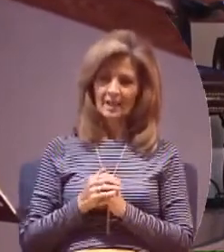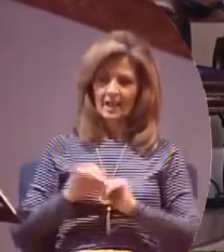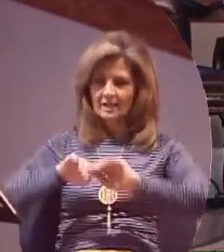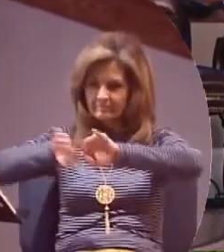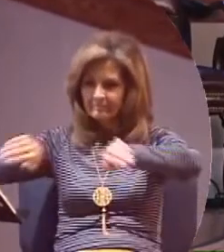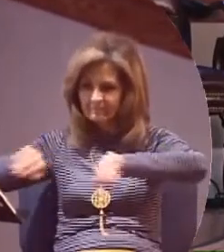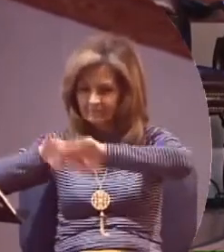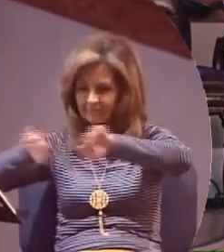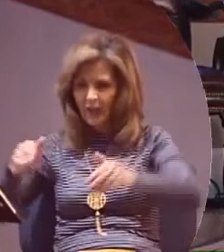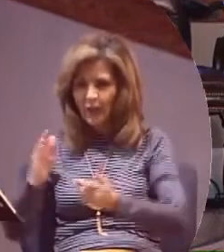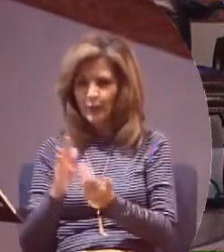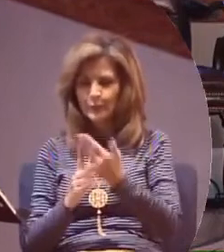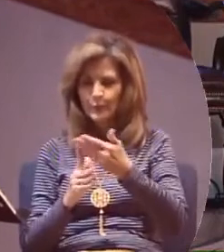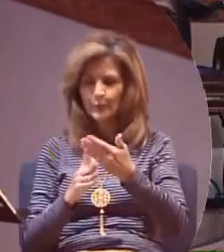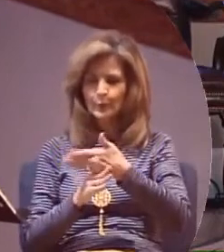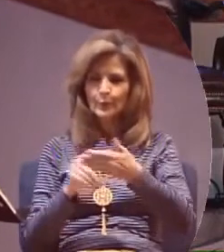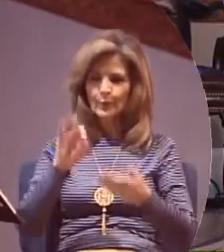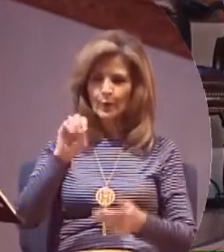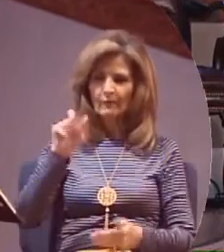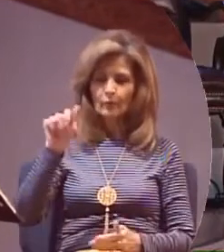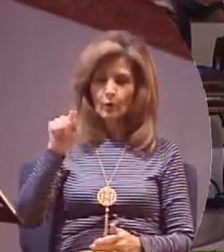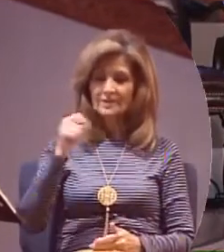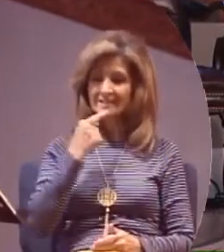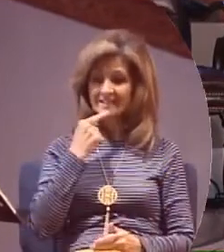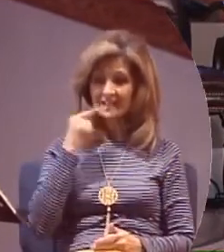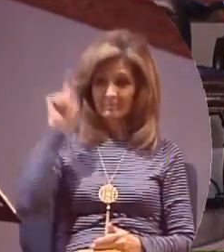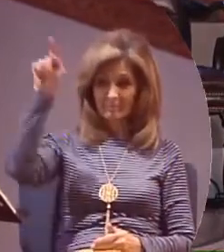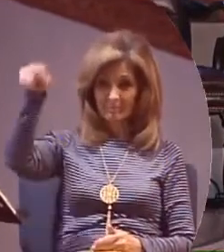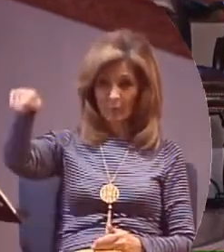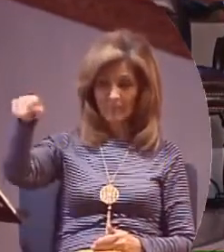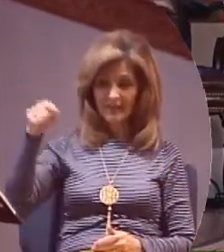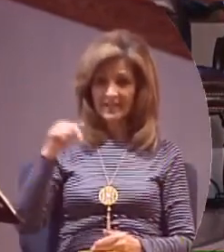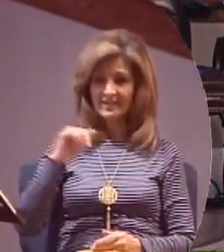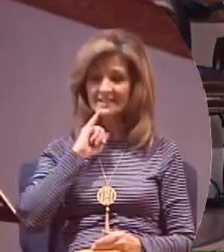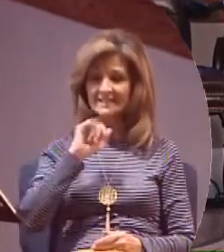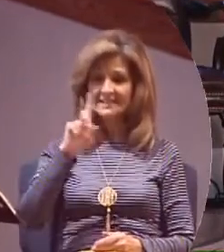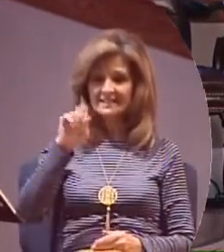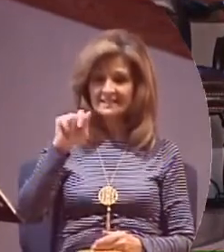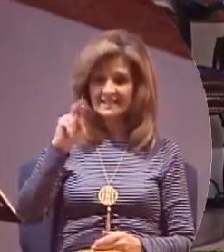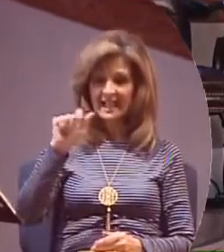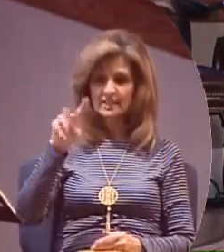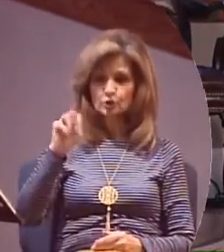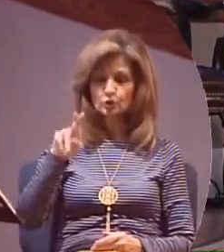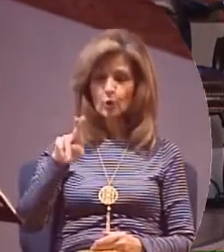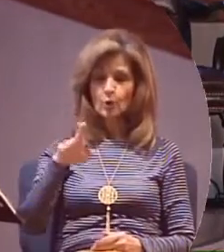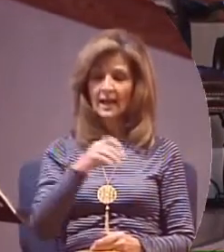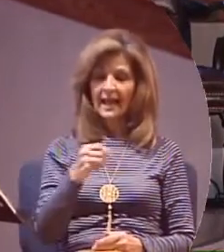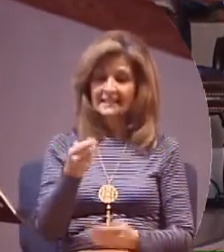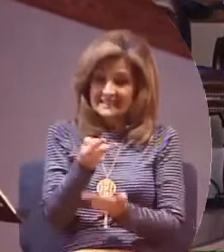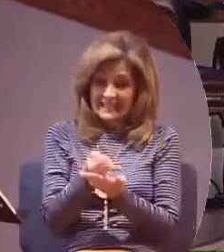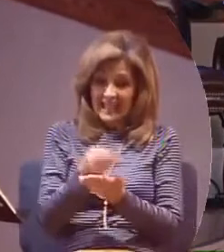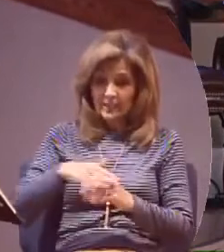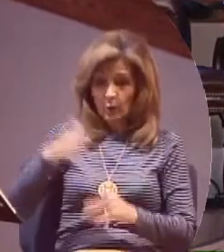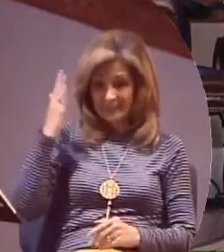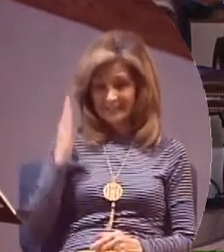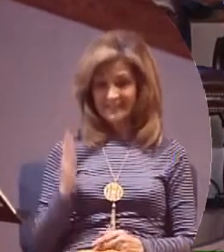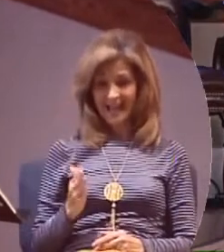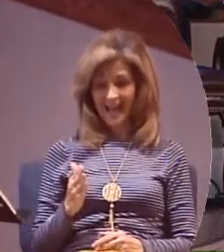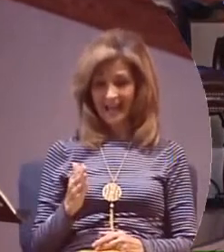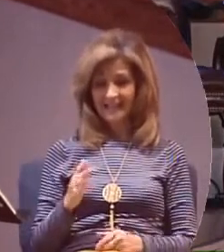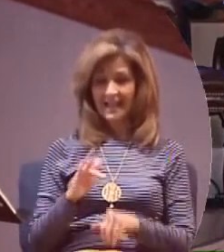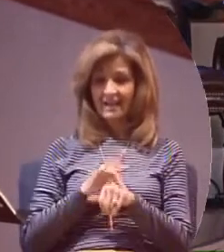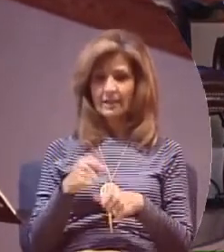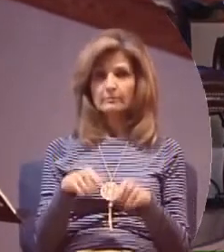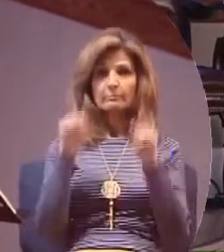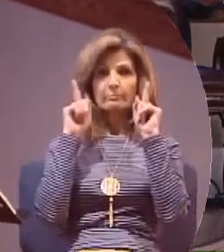bush. He finally gets back there to where they say that this dinosaur is. And when he gets back there, the dinosaur's laying on its side, its feet's up in the